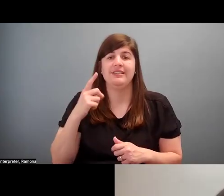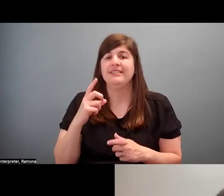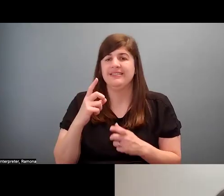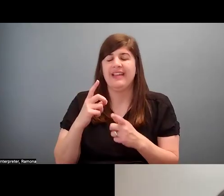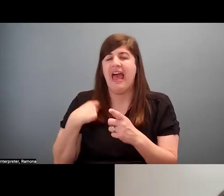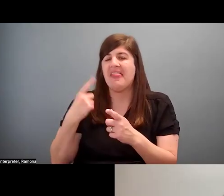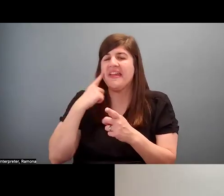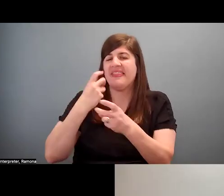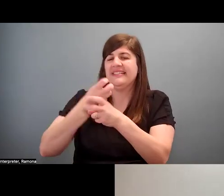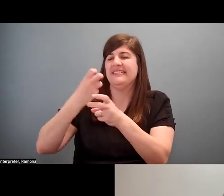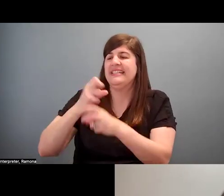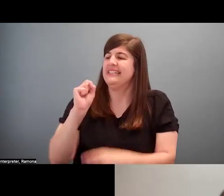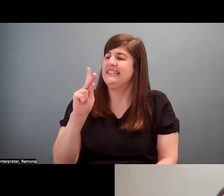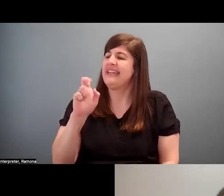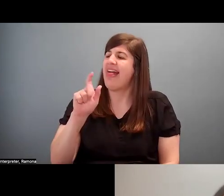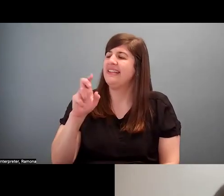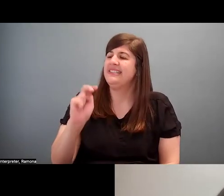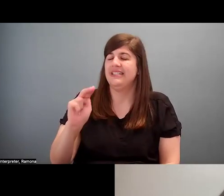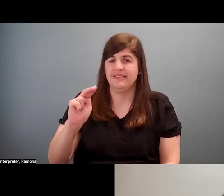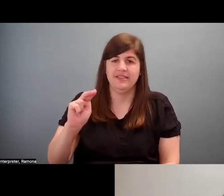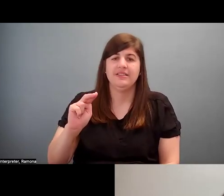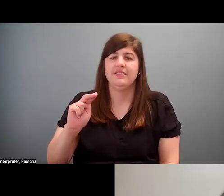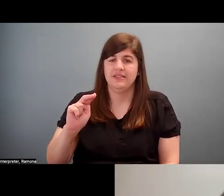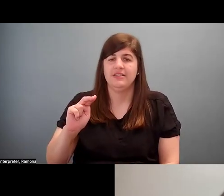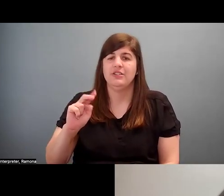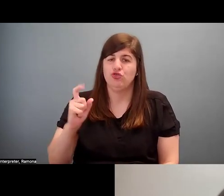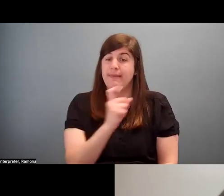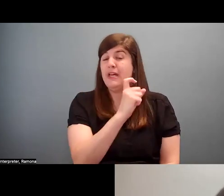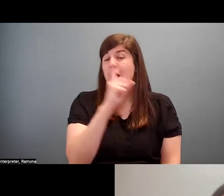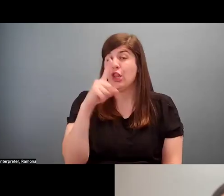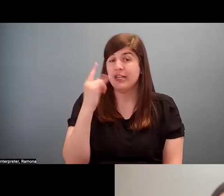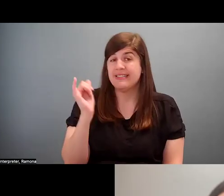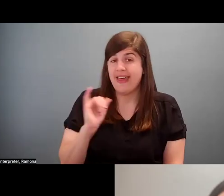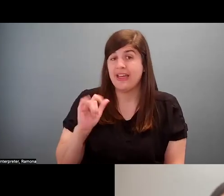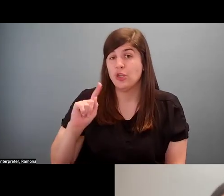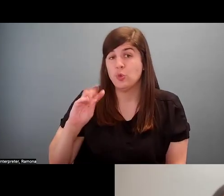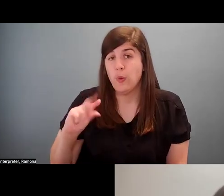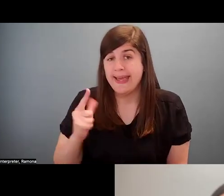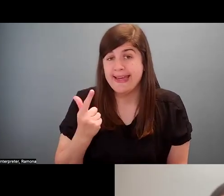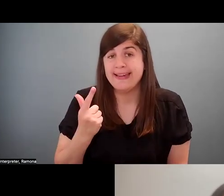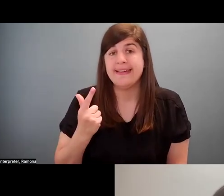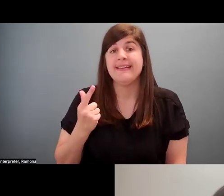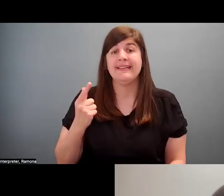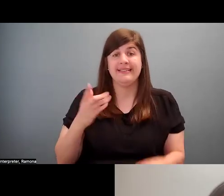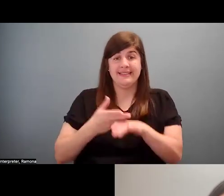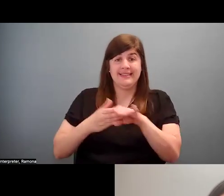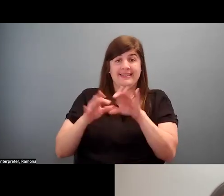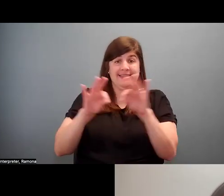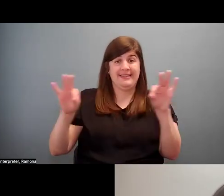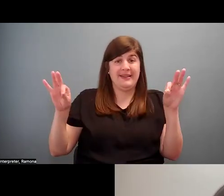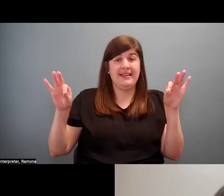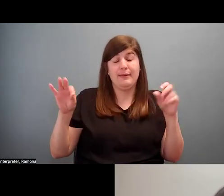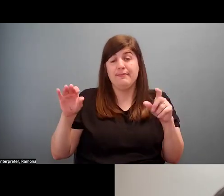I think that's, I mean, it looks like a twig. It moves like a twig. It should be a twig, but it's a